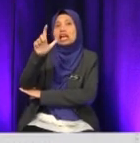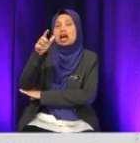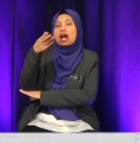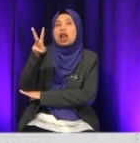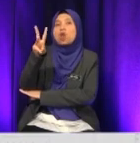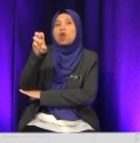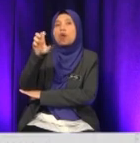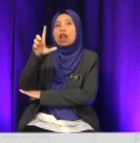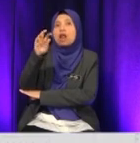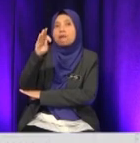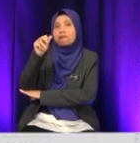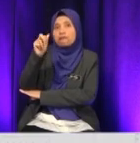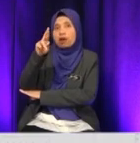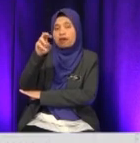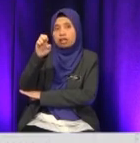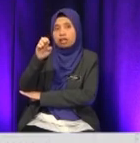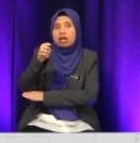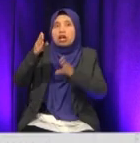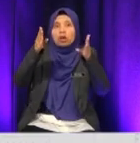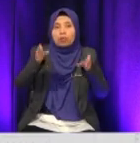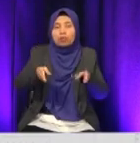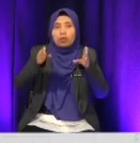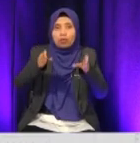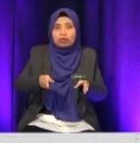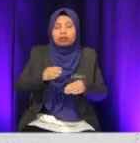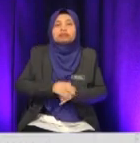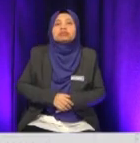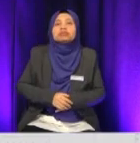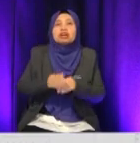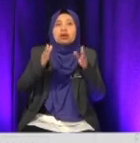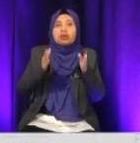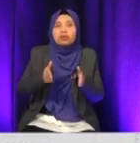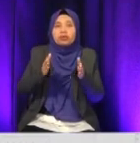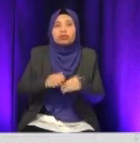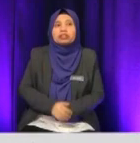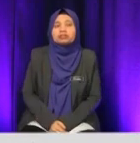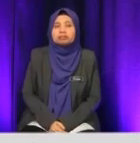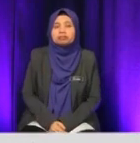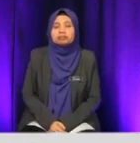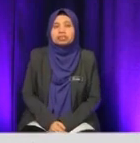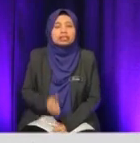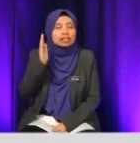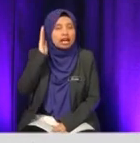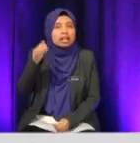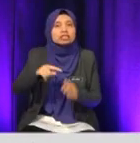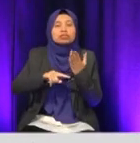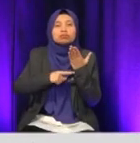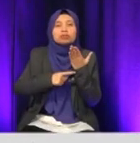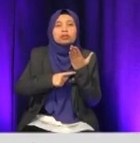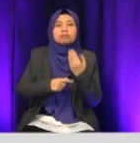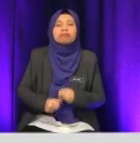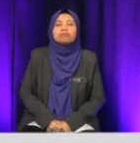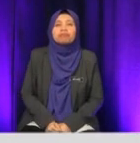repeat myself? Pupils, okay, should I repeat myself? If you think, okay, if you think you need to listen again, please put your hands